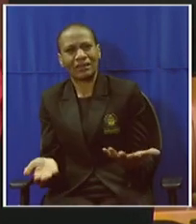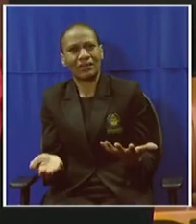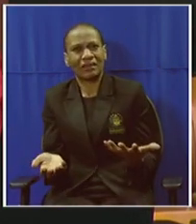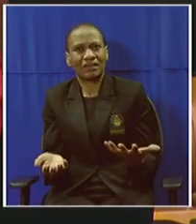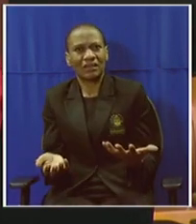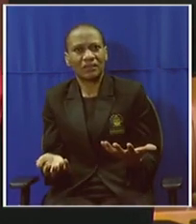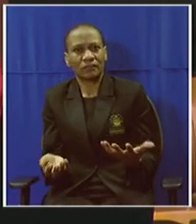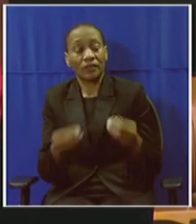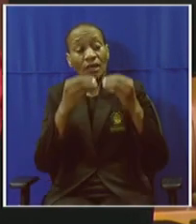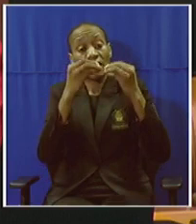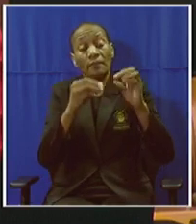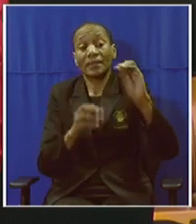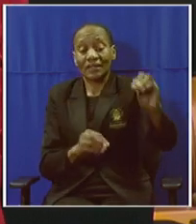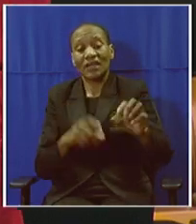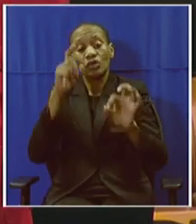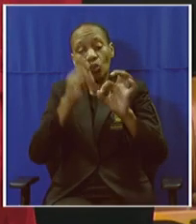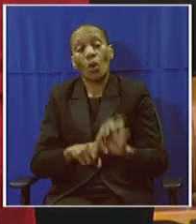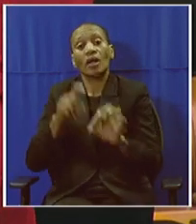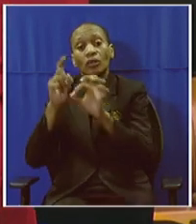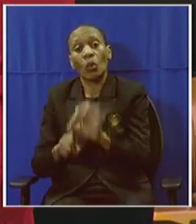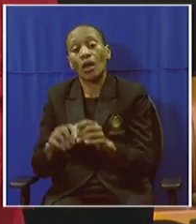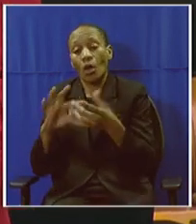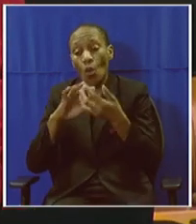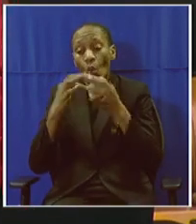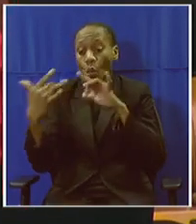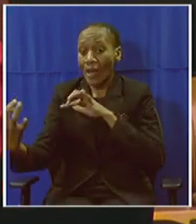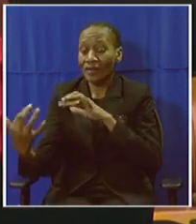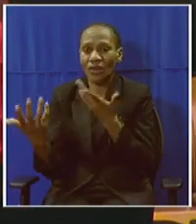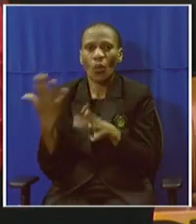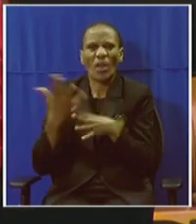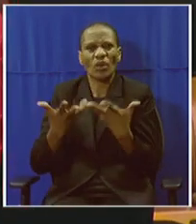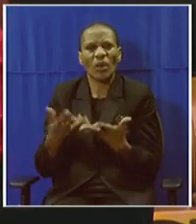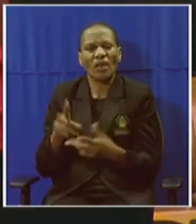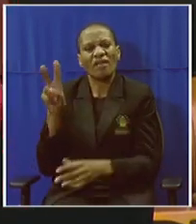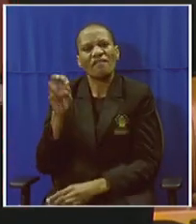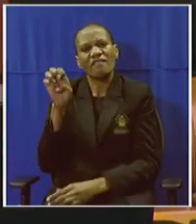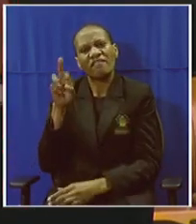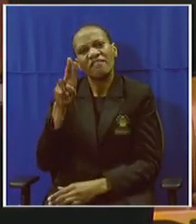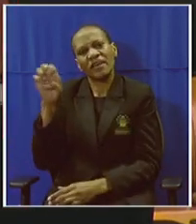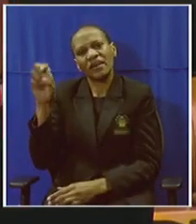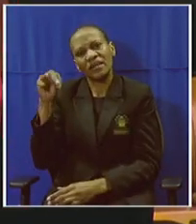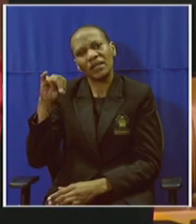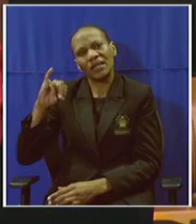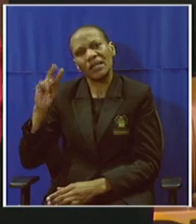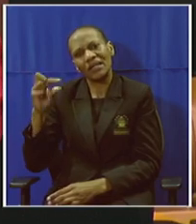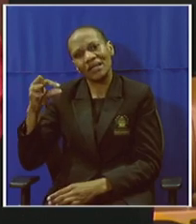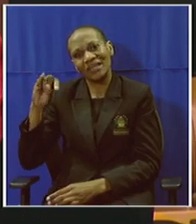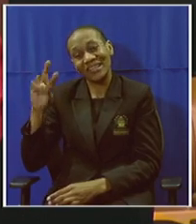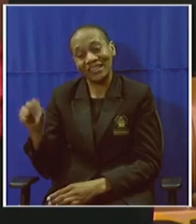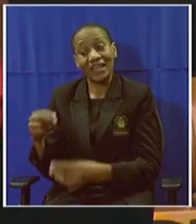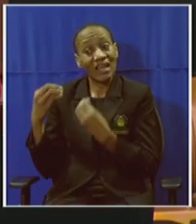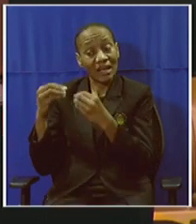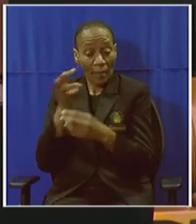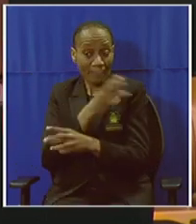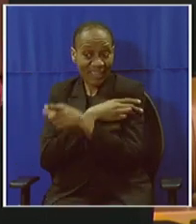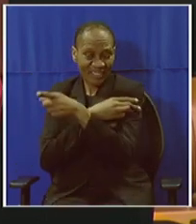There is a company called Kwakwa Wiring based in Vereeniging, where the owners of this company are racist and